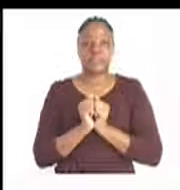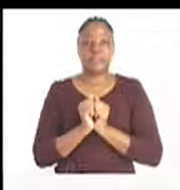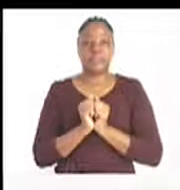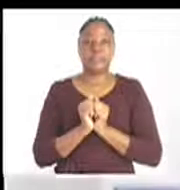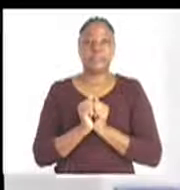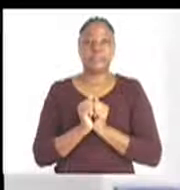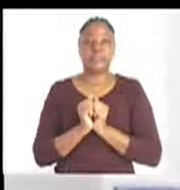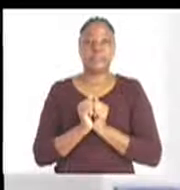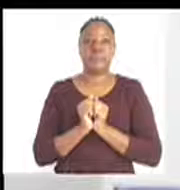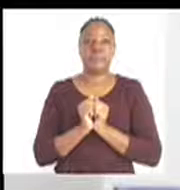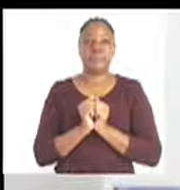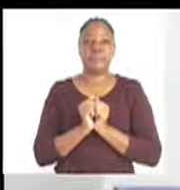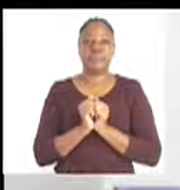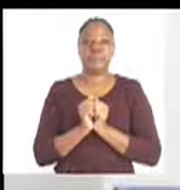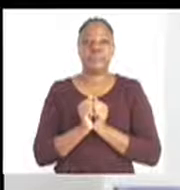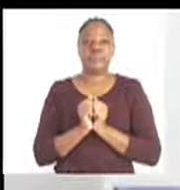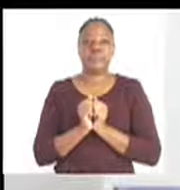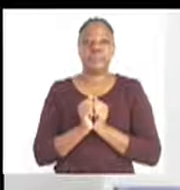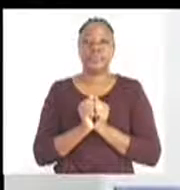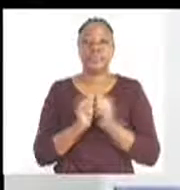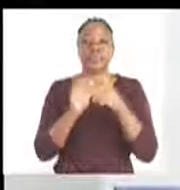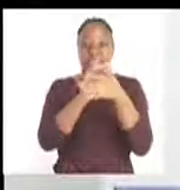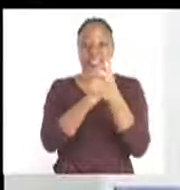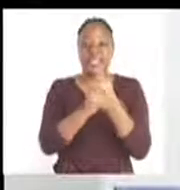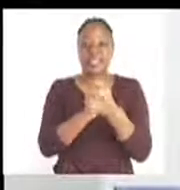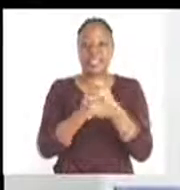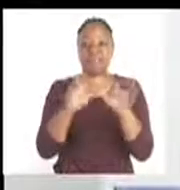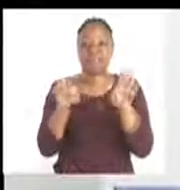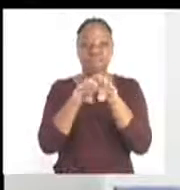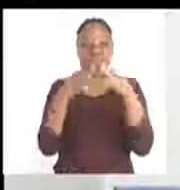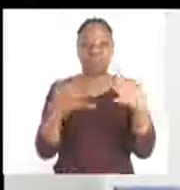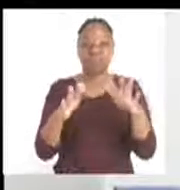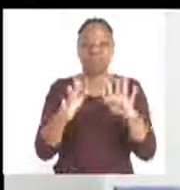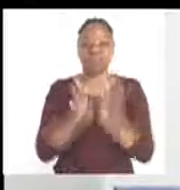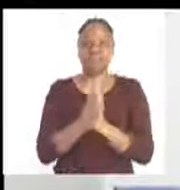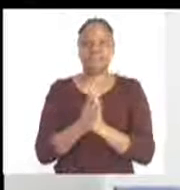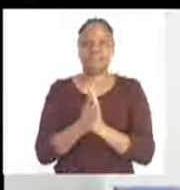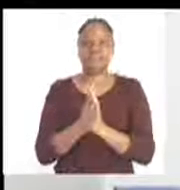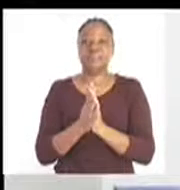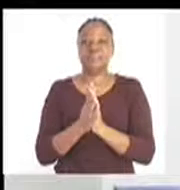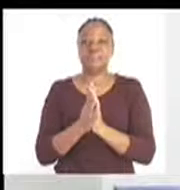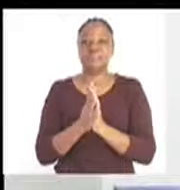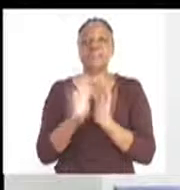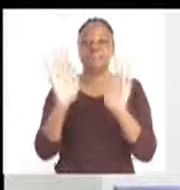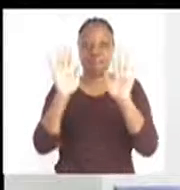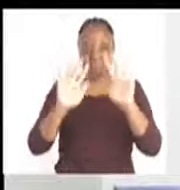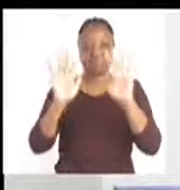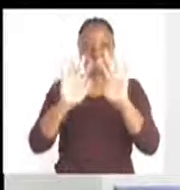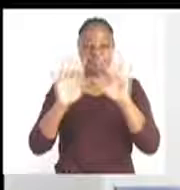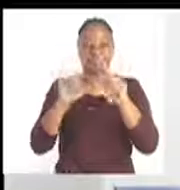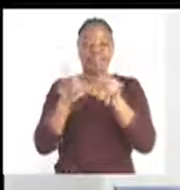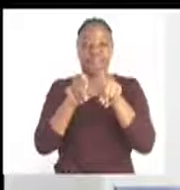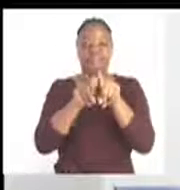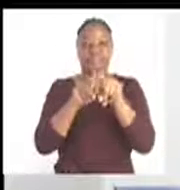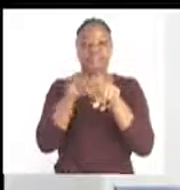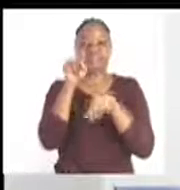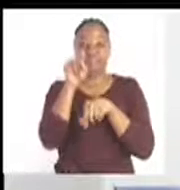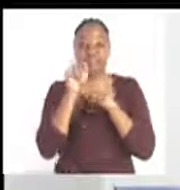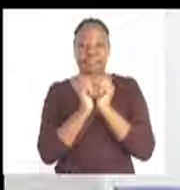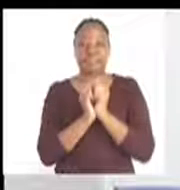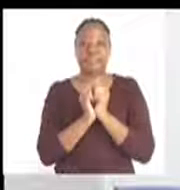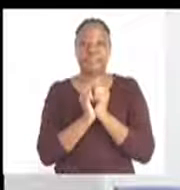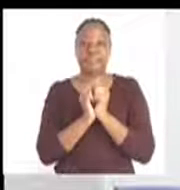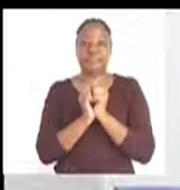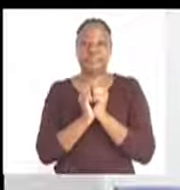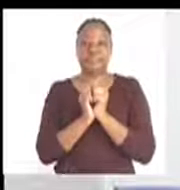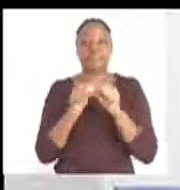this. My friend has done it here with me. Can you show everyone at home? Yes. So this is very simple, and